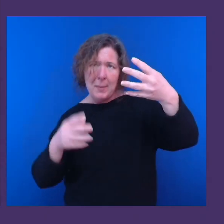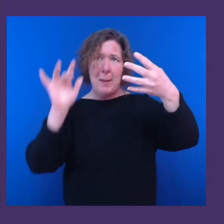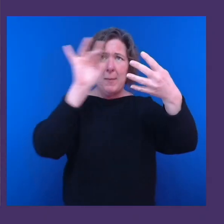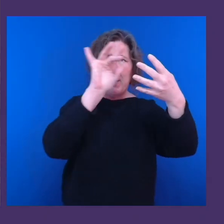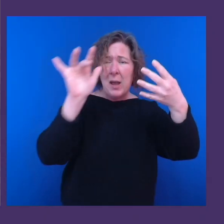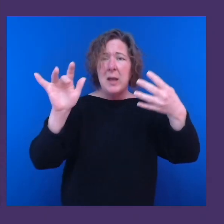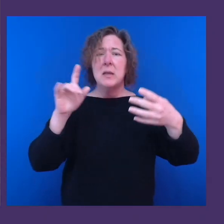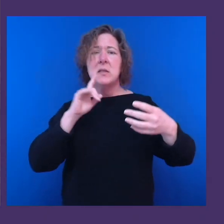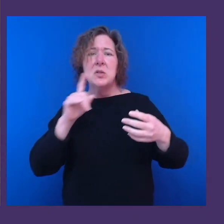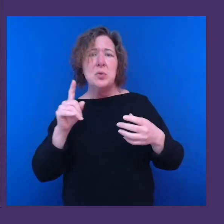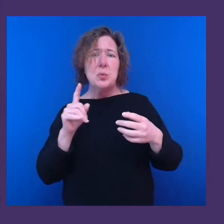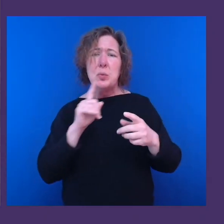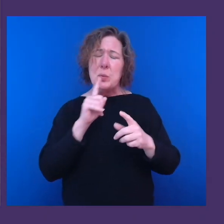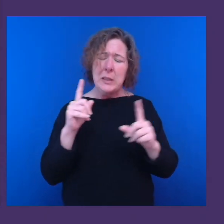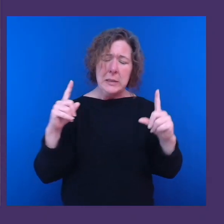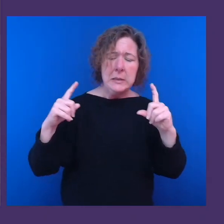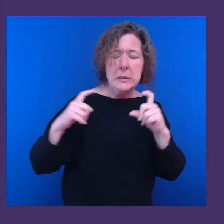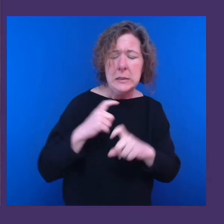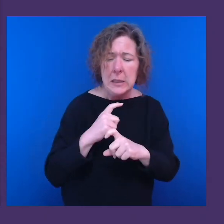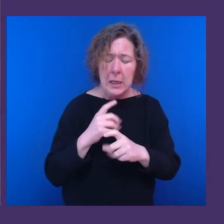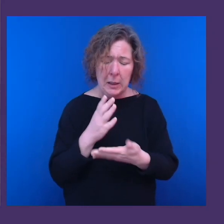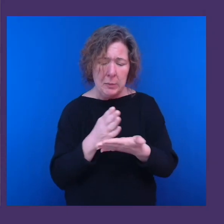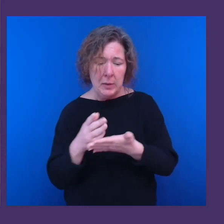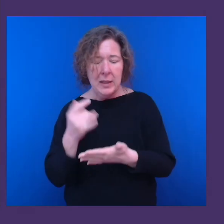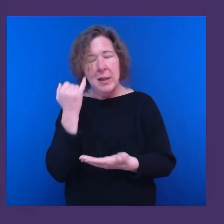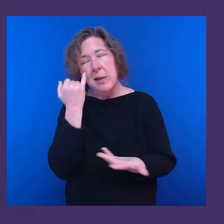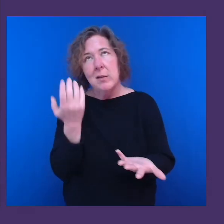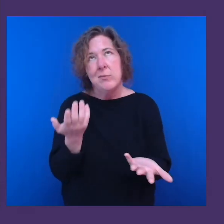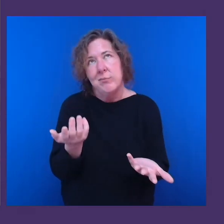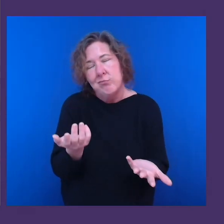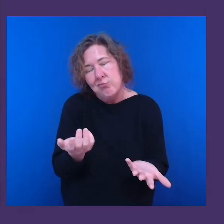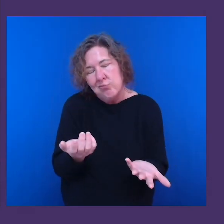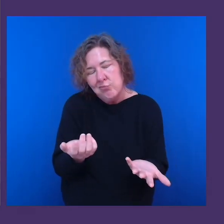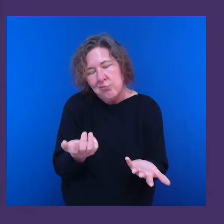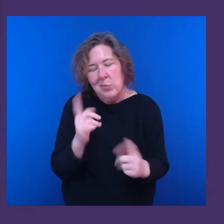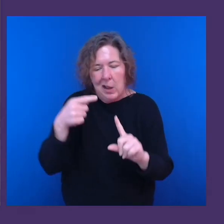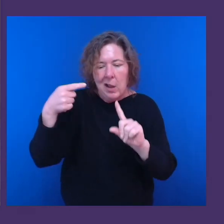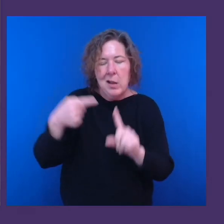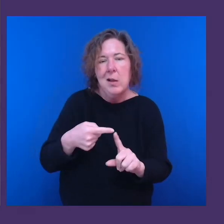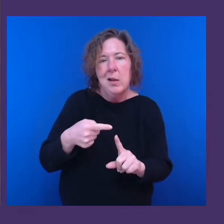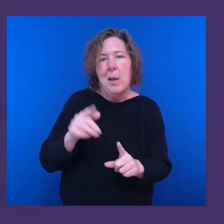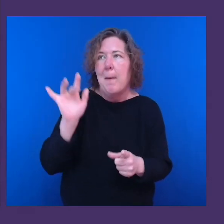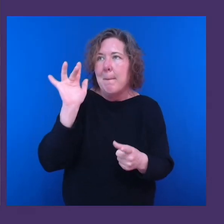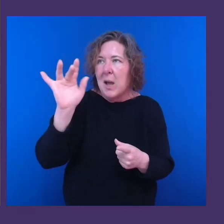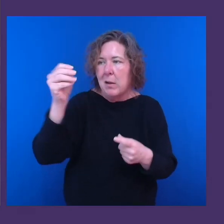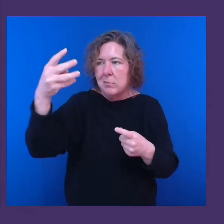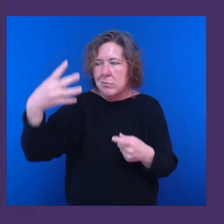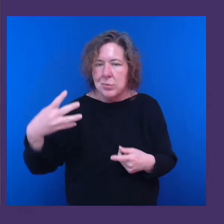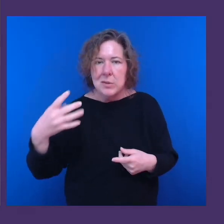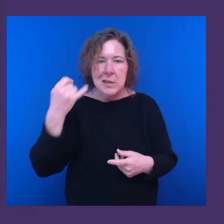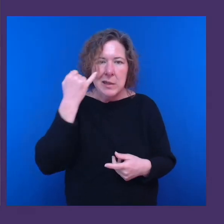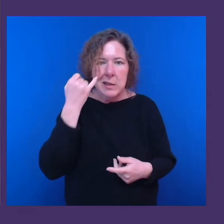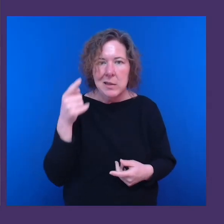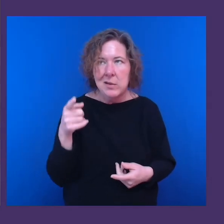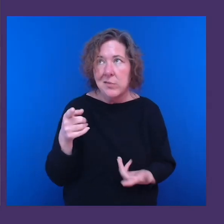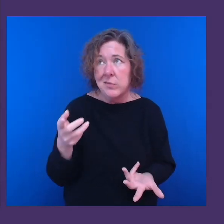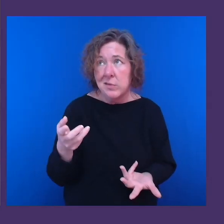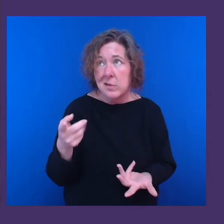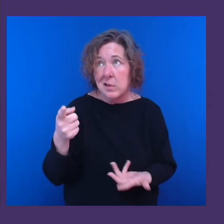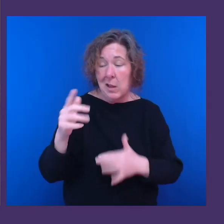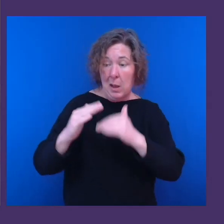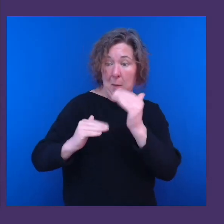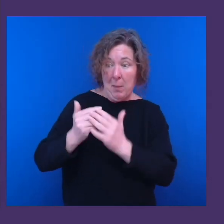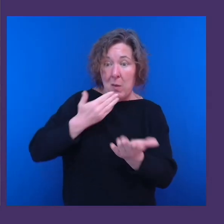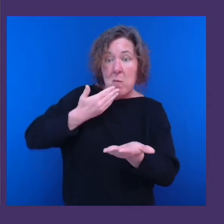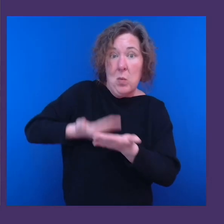compound components. But if you're using, say, a specific button or drop down, if it's been built well and